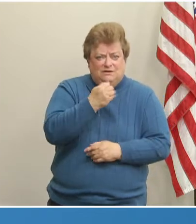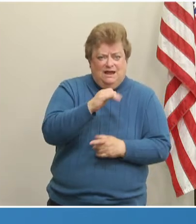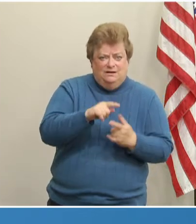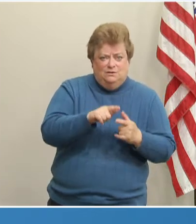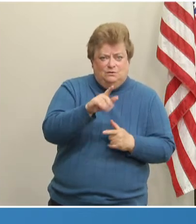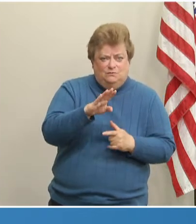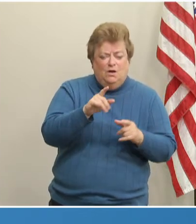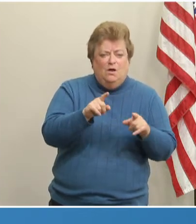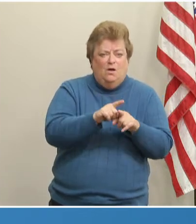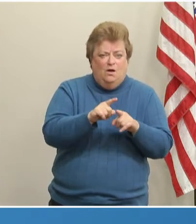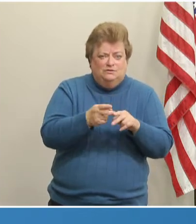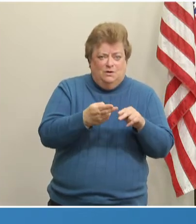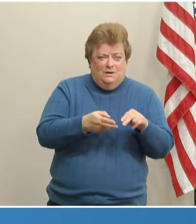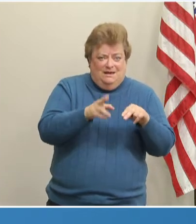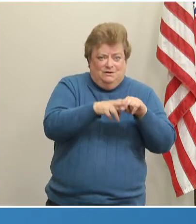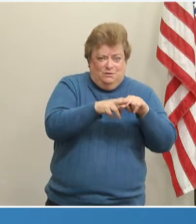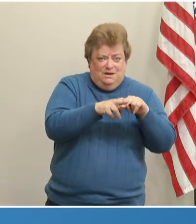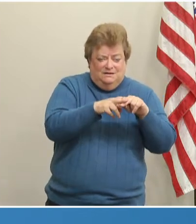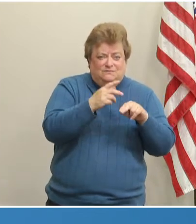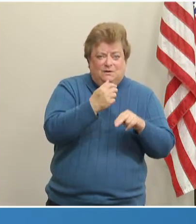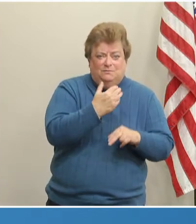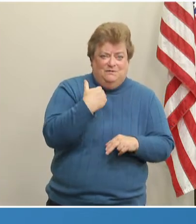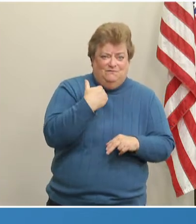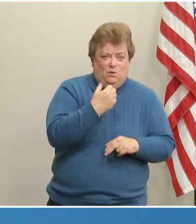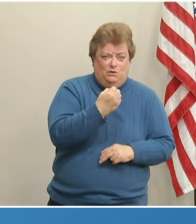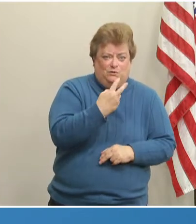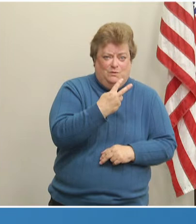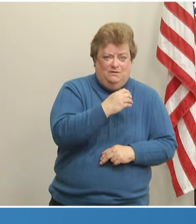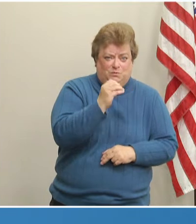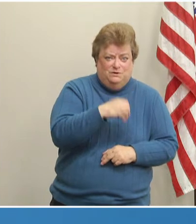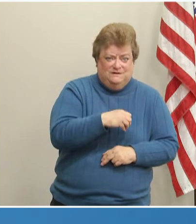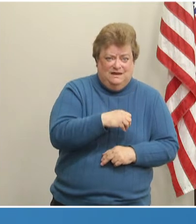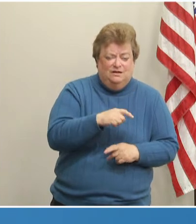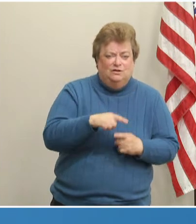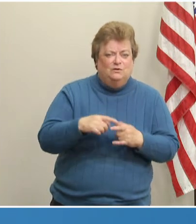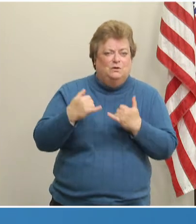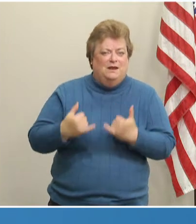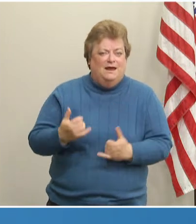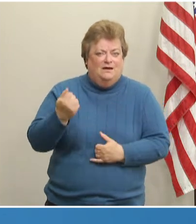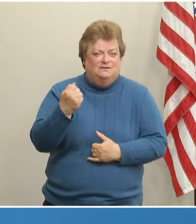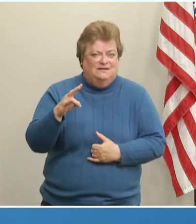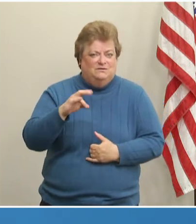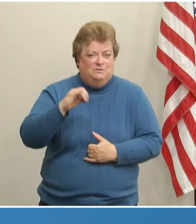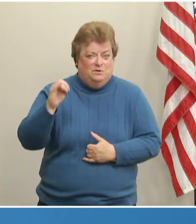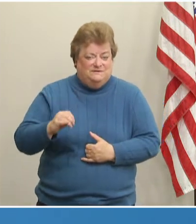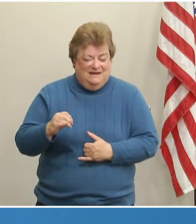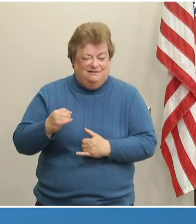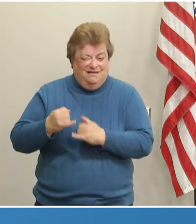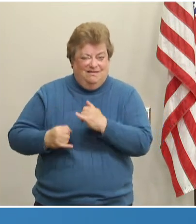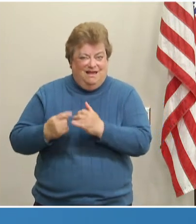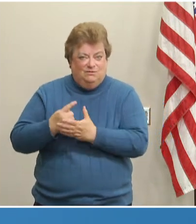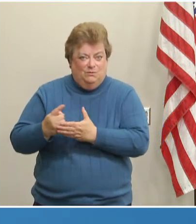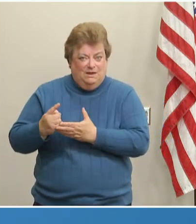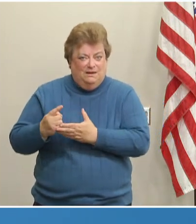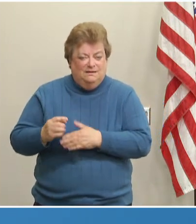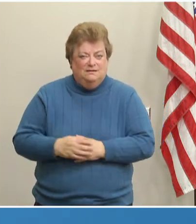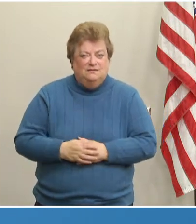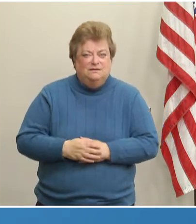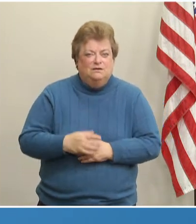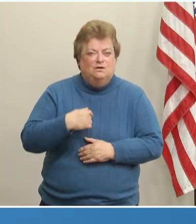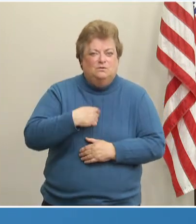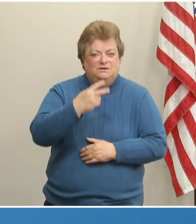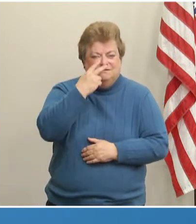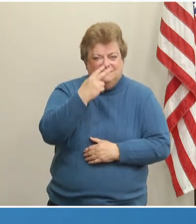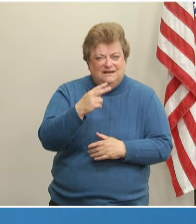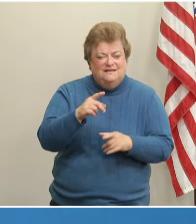increased from 12% at the beginning of February to about 17% at the end of last week. We are seeing